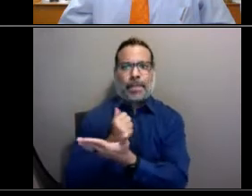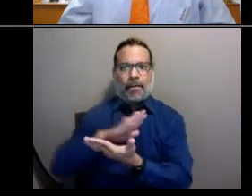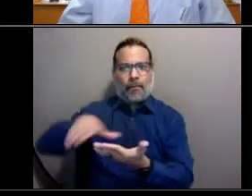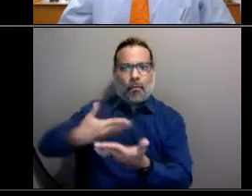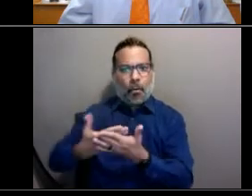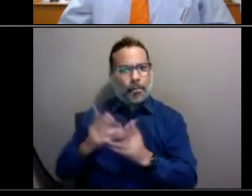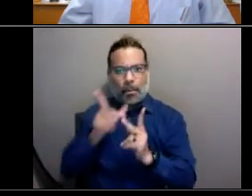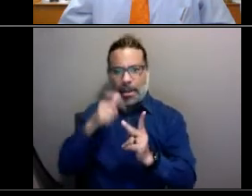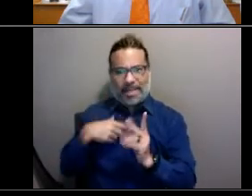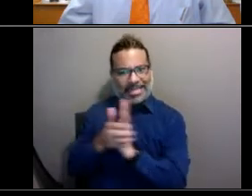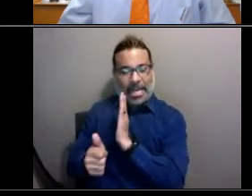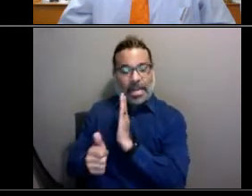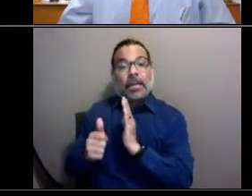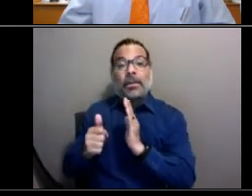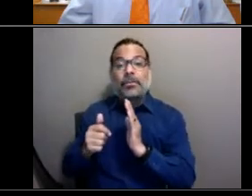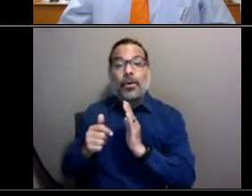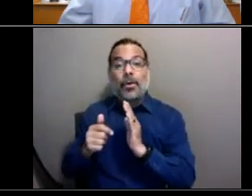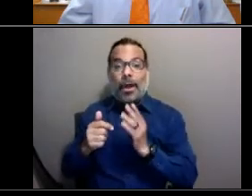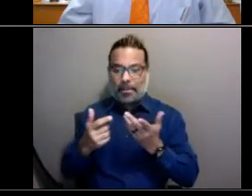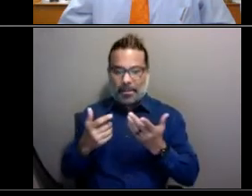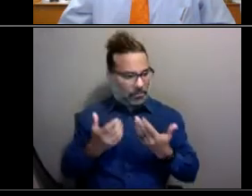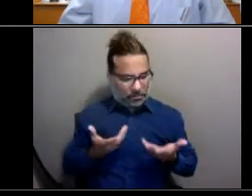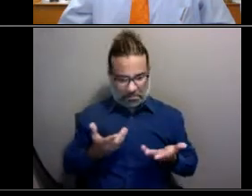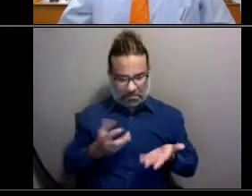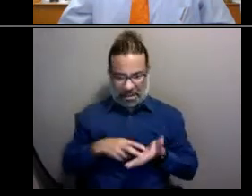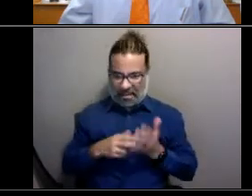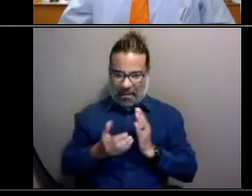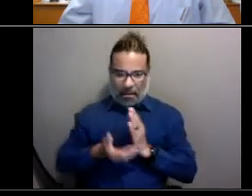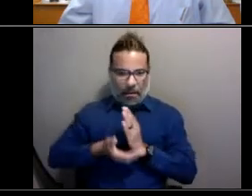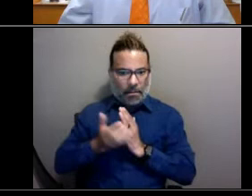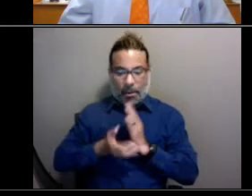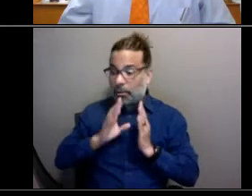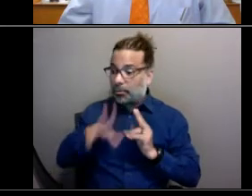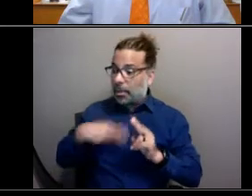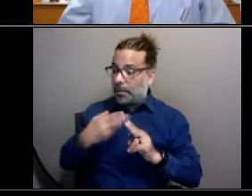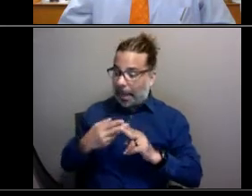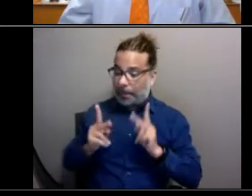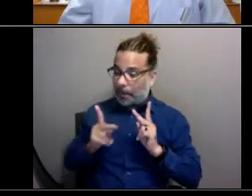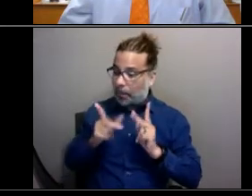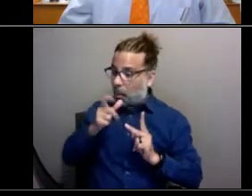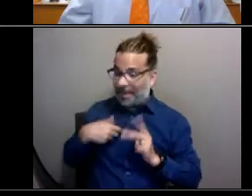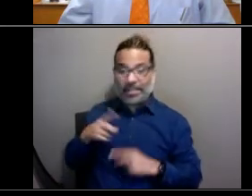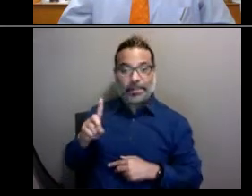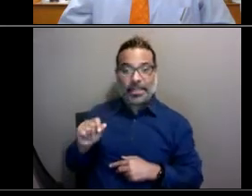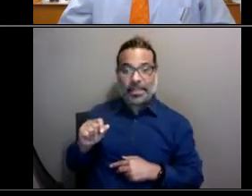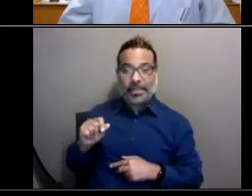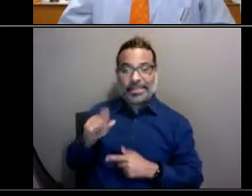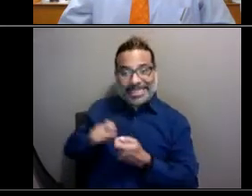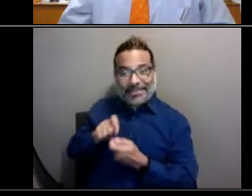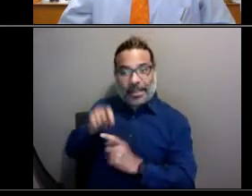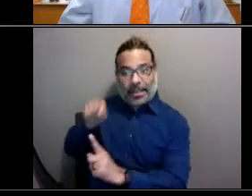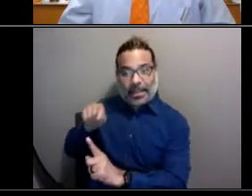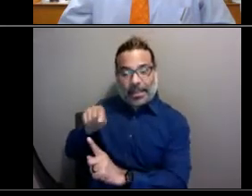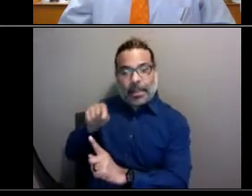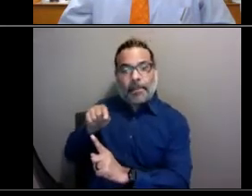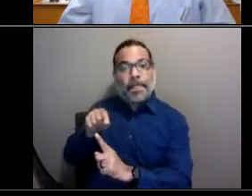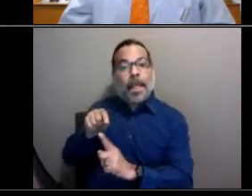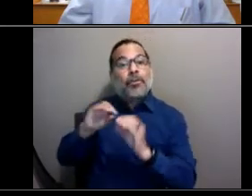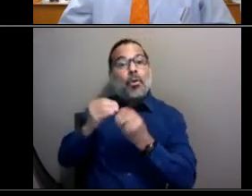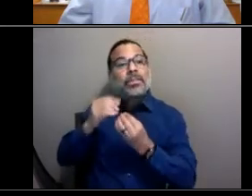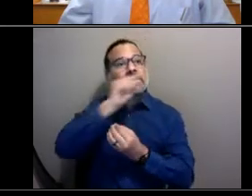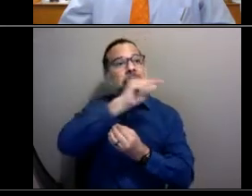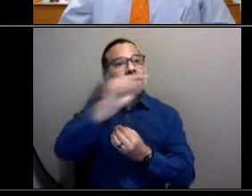that you by default are talking about people with disabilities specifically. The organizations that I see, not